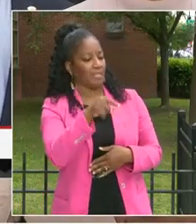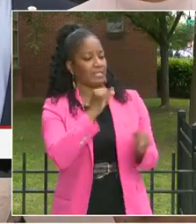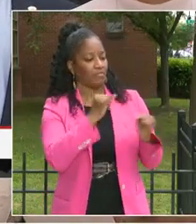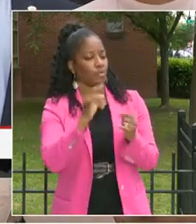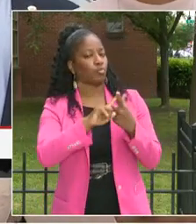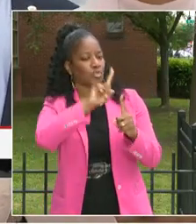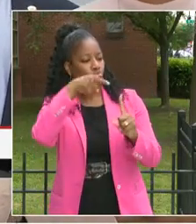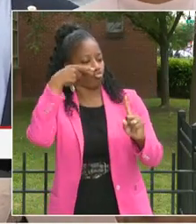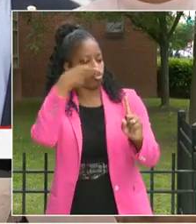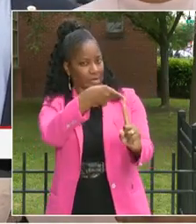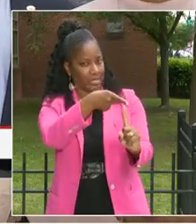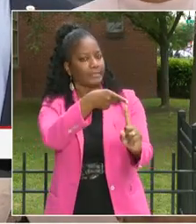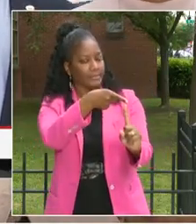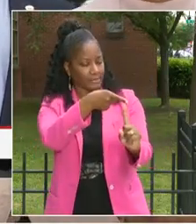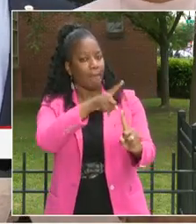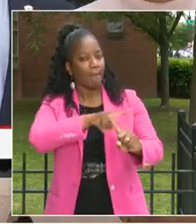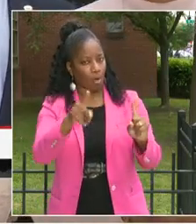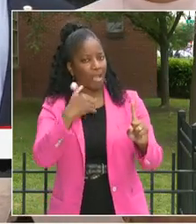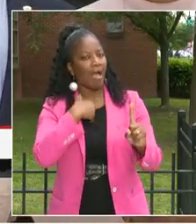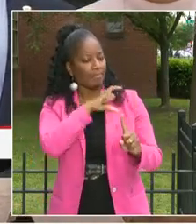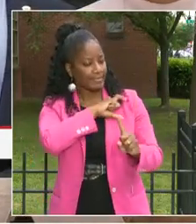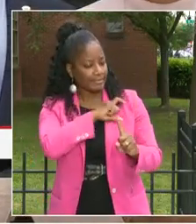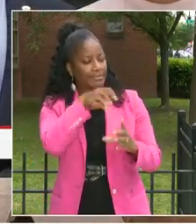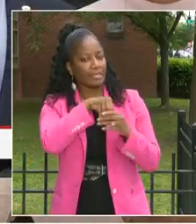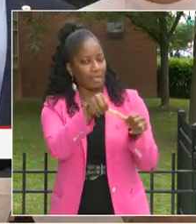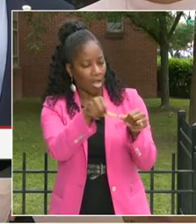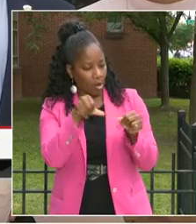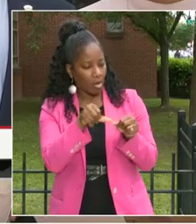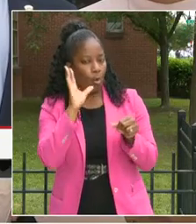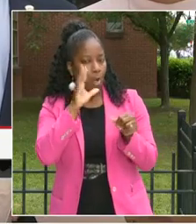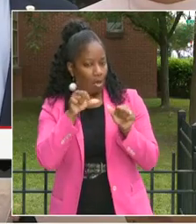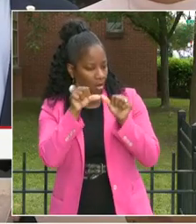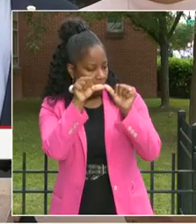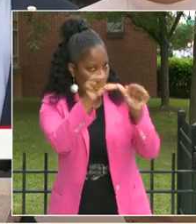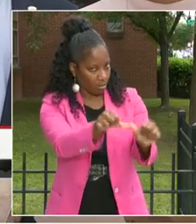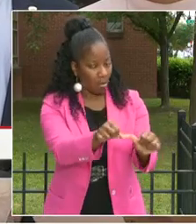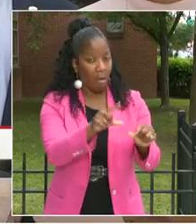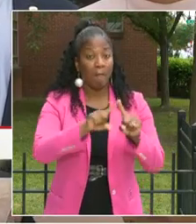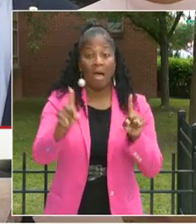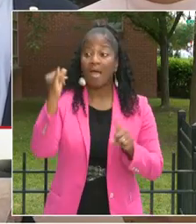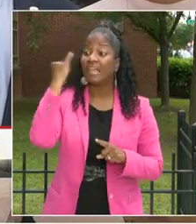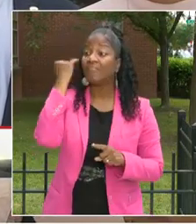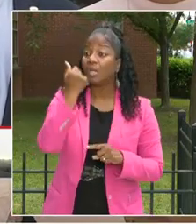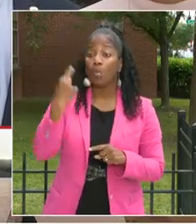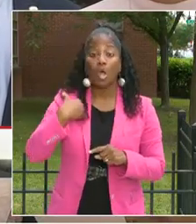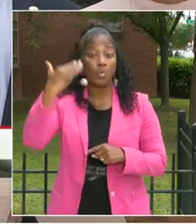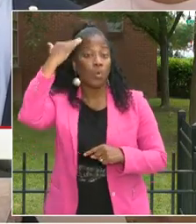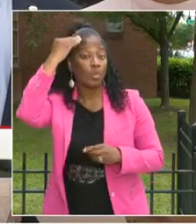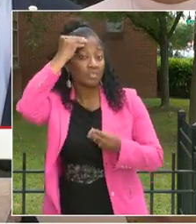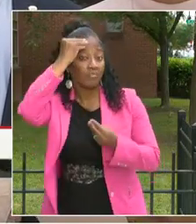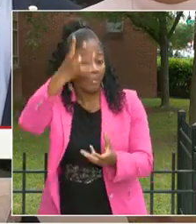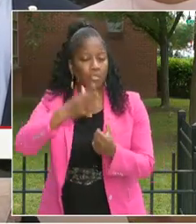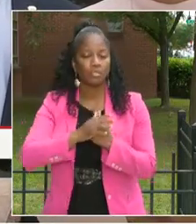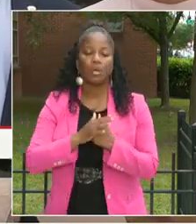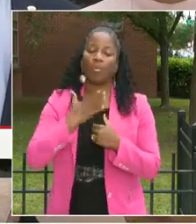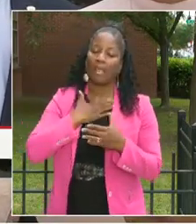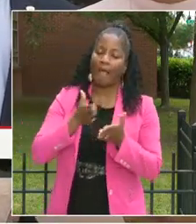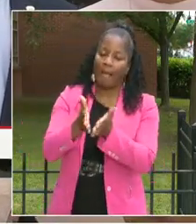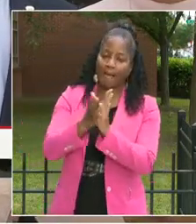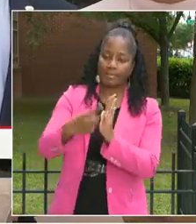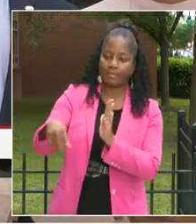was targeted. We do have police in the area. We will be in the area. But if anybody has any information, we would encourage them to call